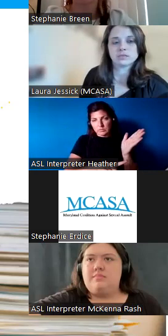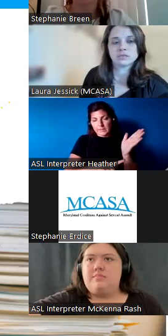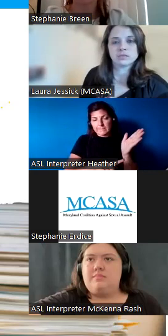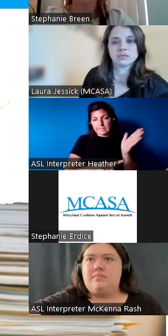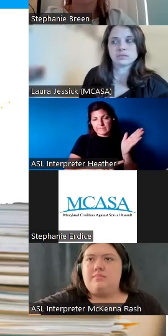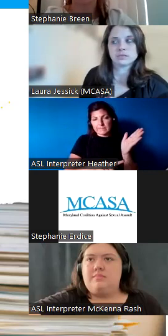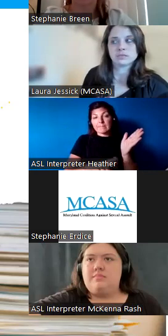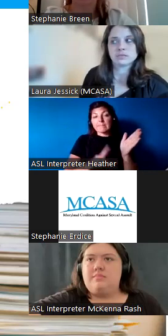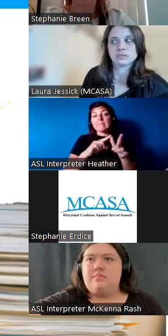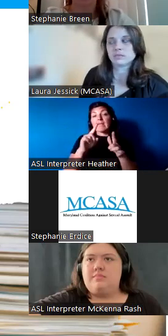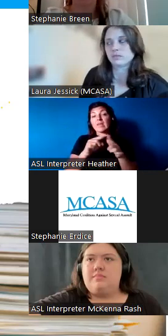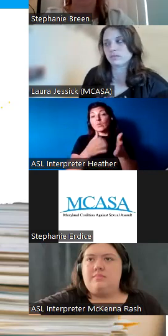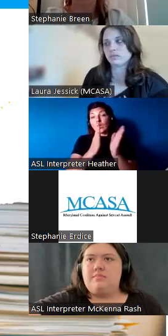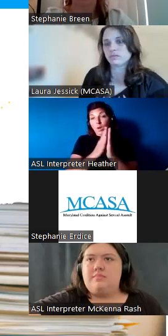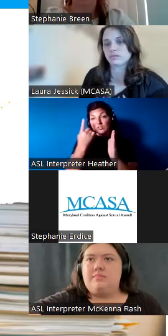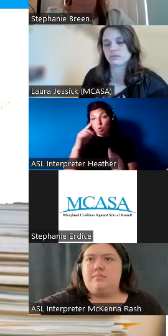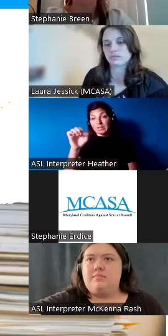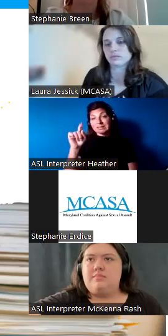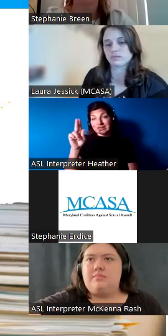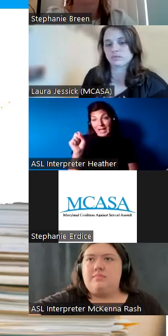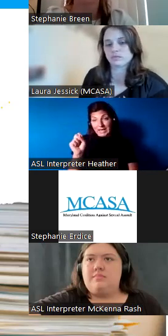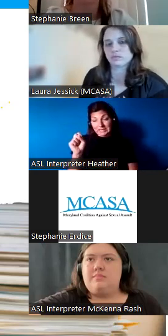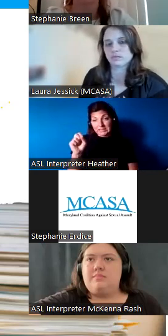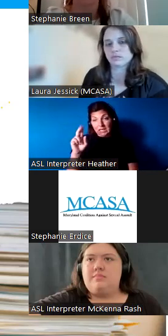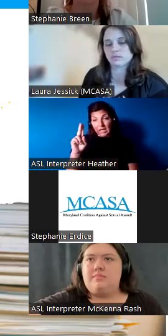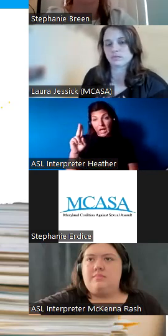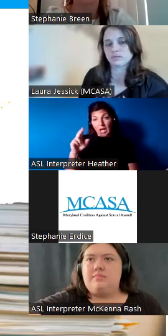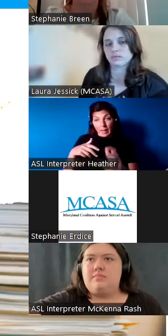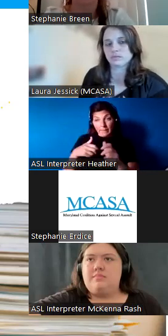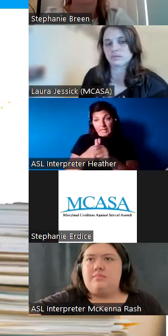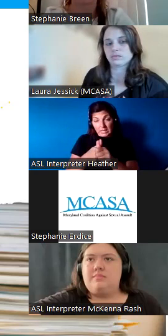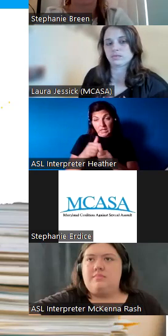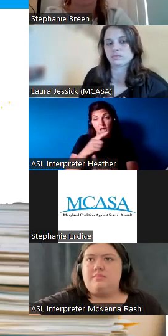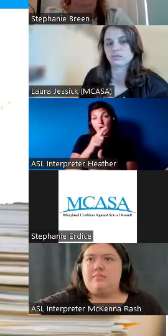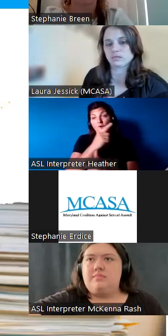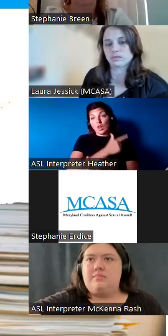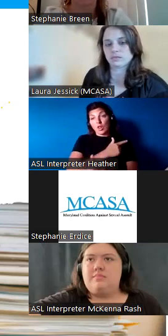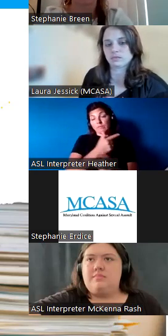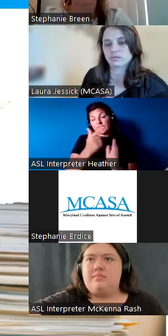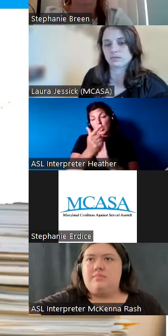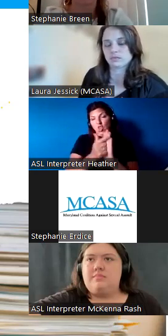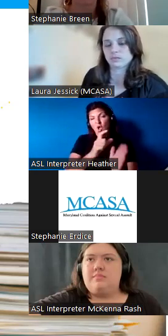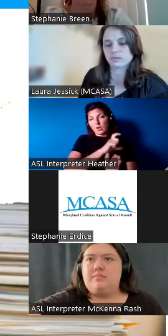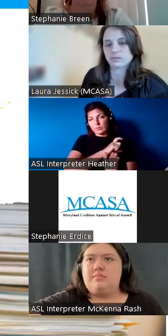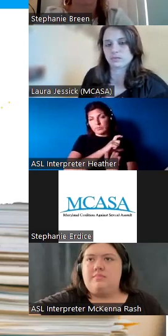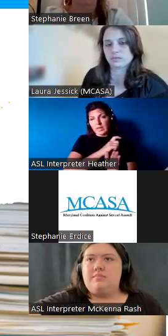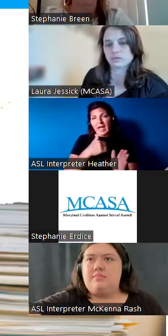upon request for a status update on a kit, law enforcement has 30 days to provide that information.